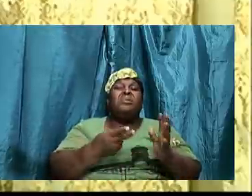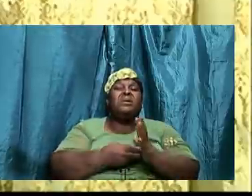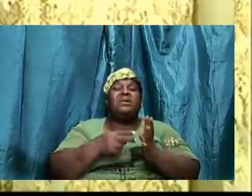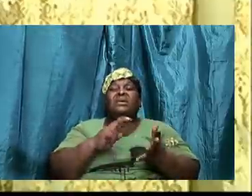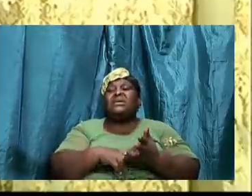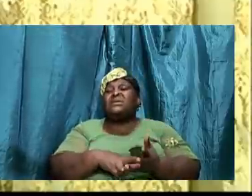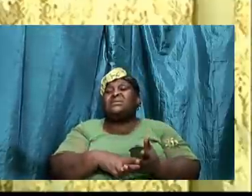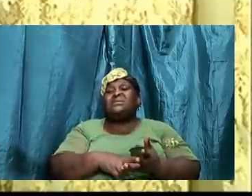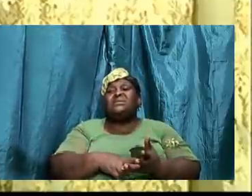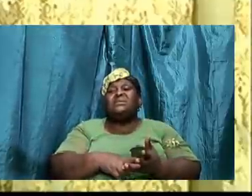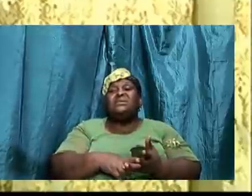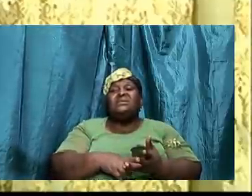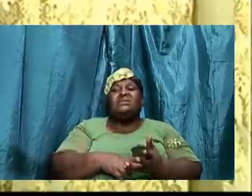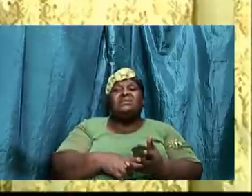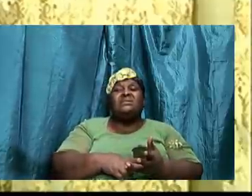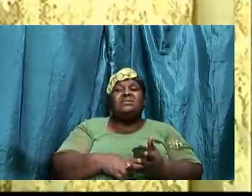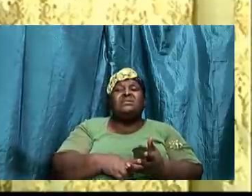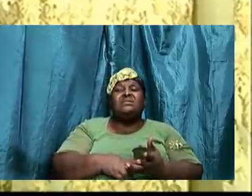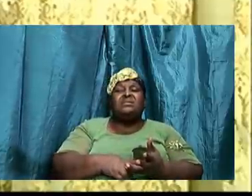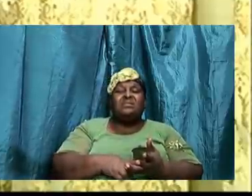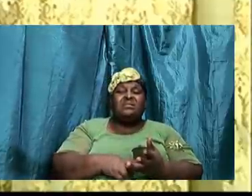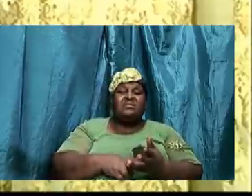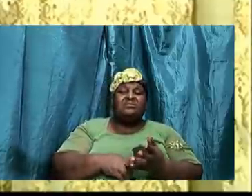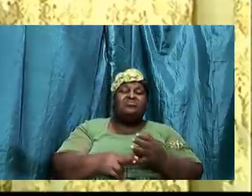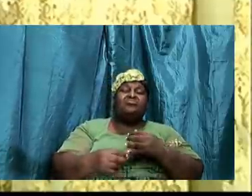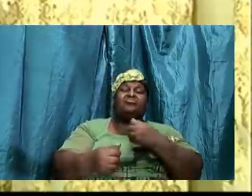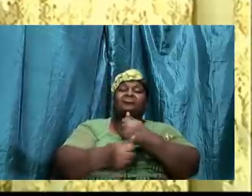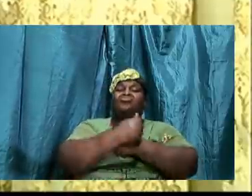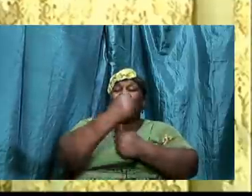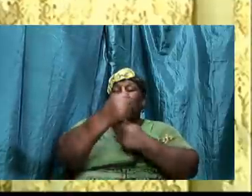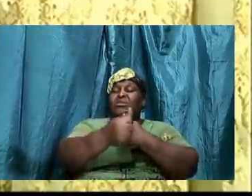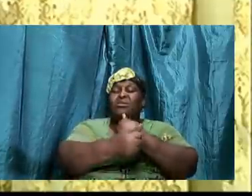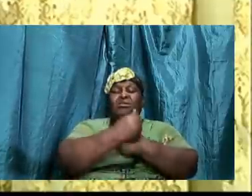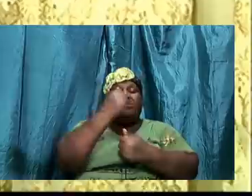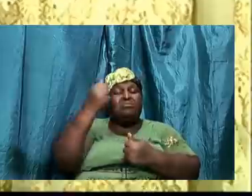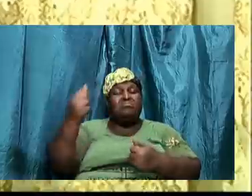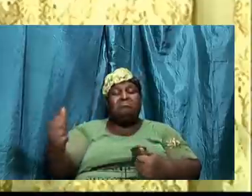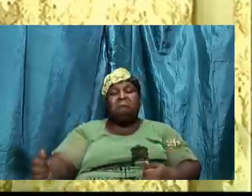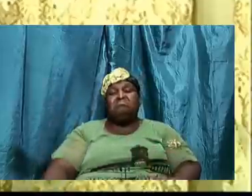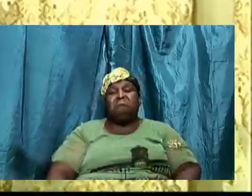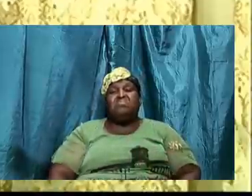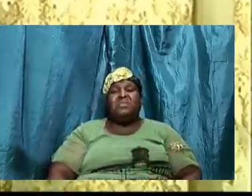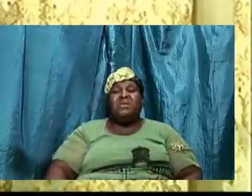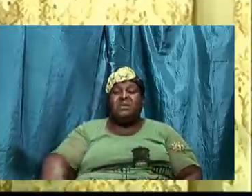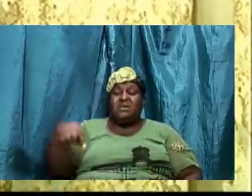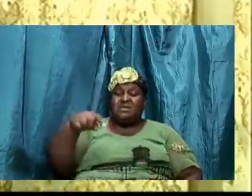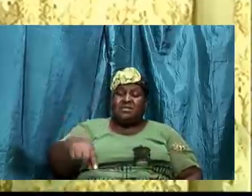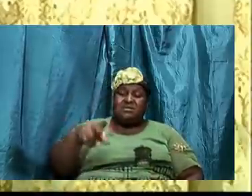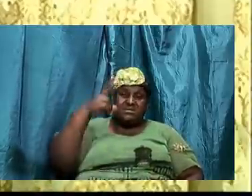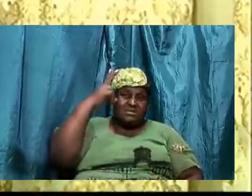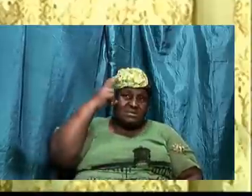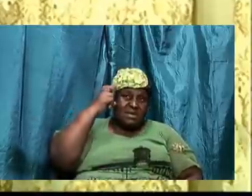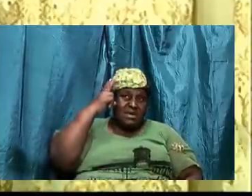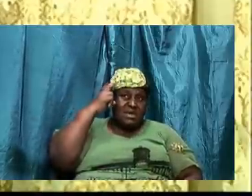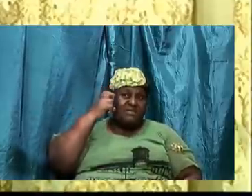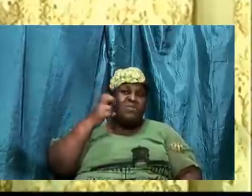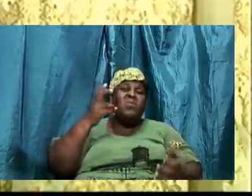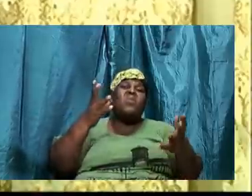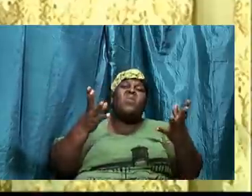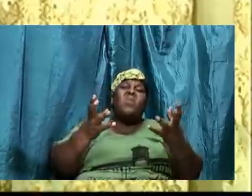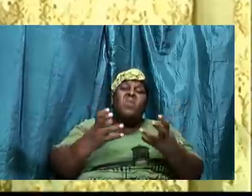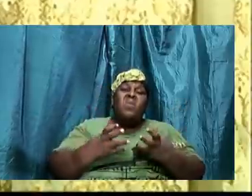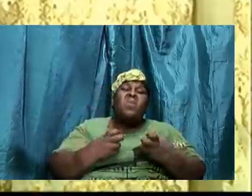draw or to swallow up. Mighty God. This enemy wants to swallow you